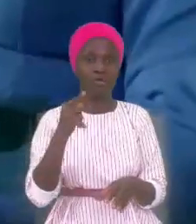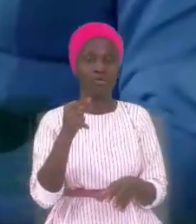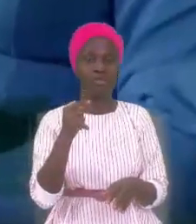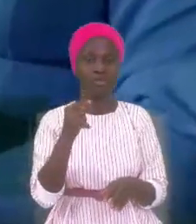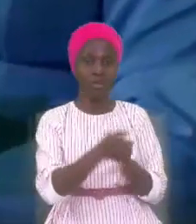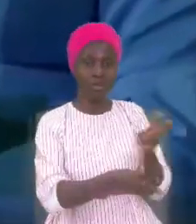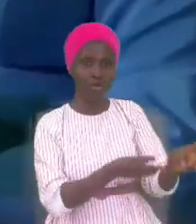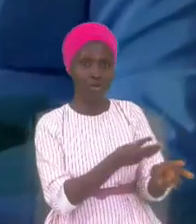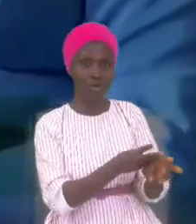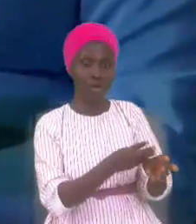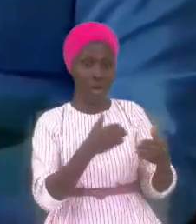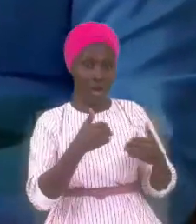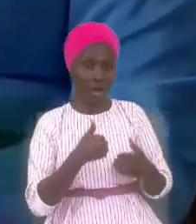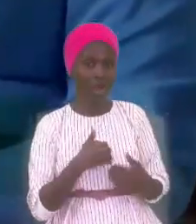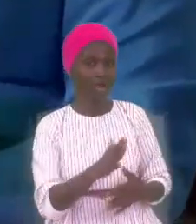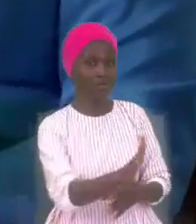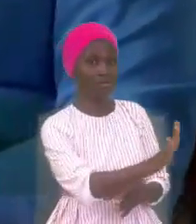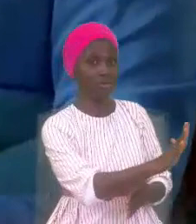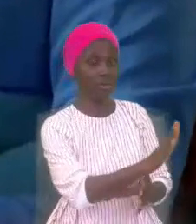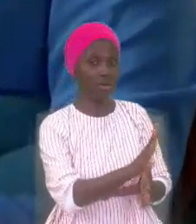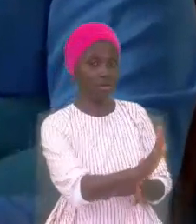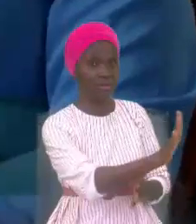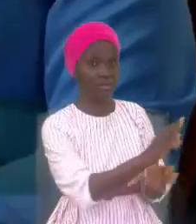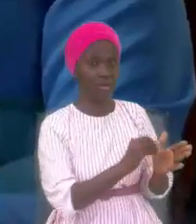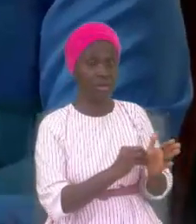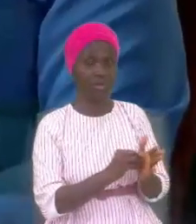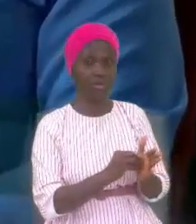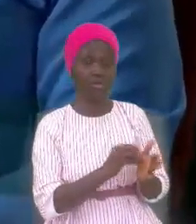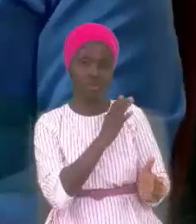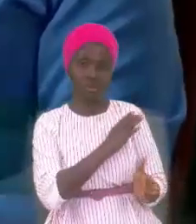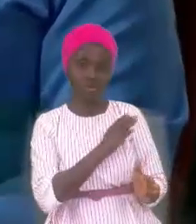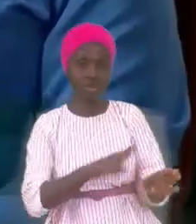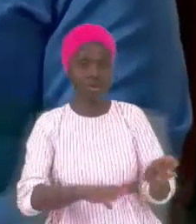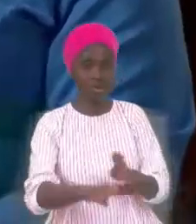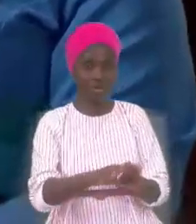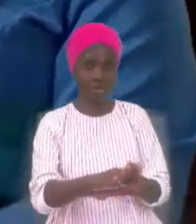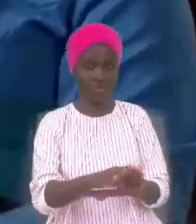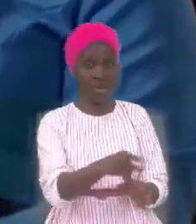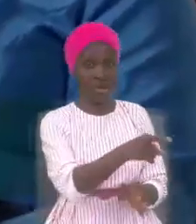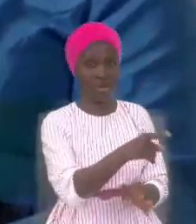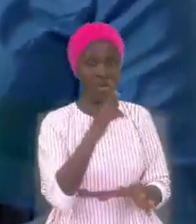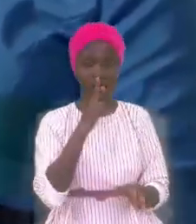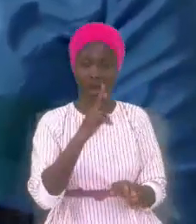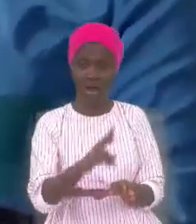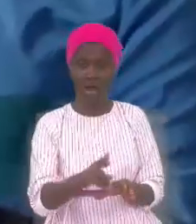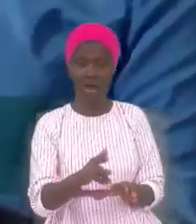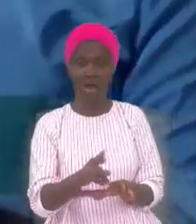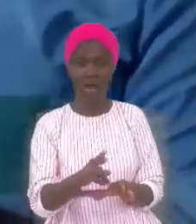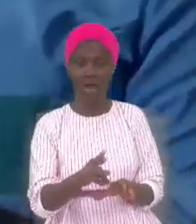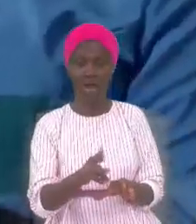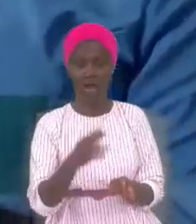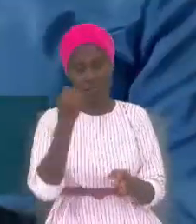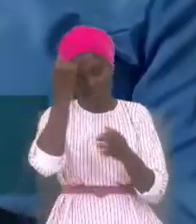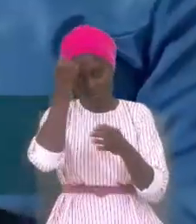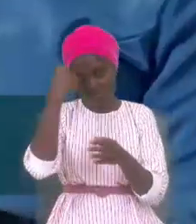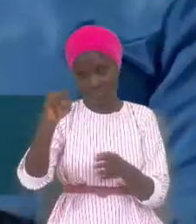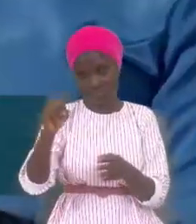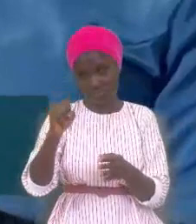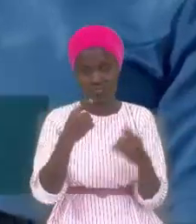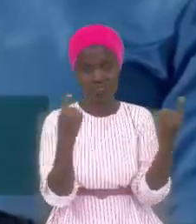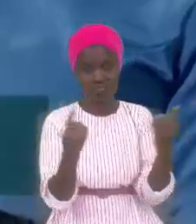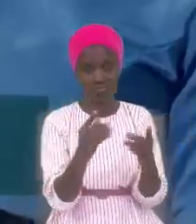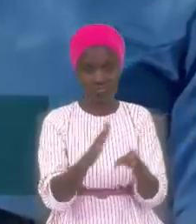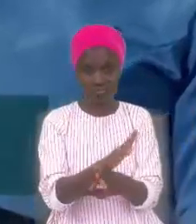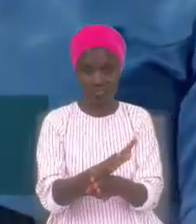own characteristic. The members of the world, they are disobedient. That's their characteristic. They are sinful. That's their characteristic.